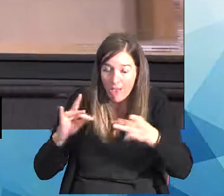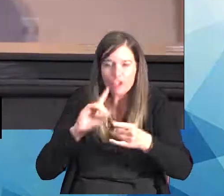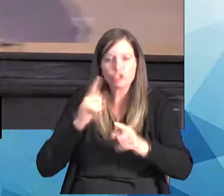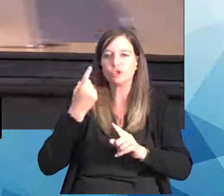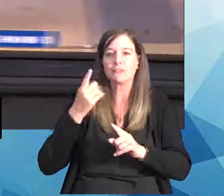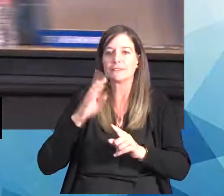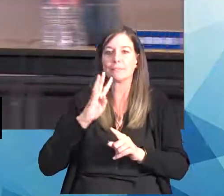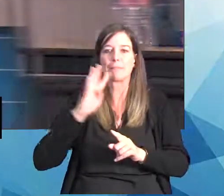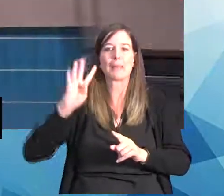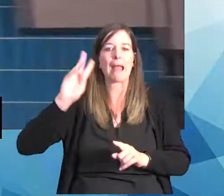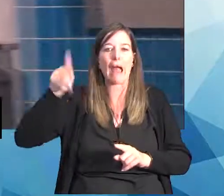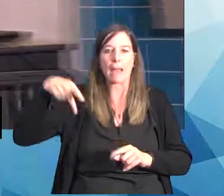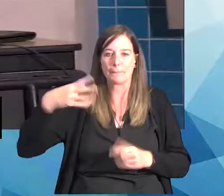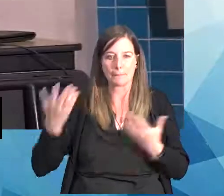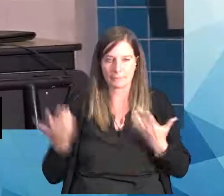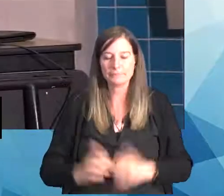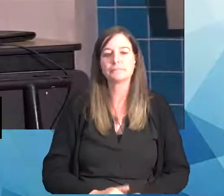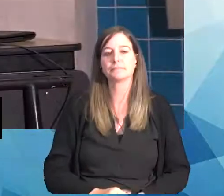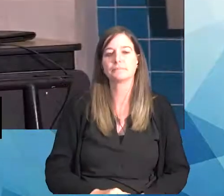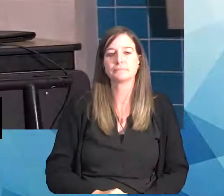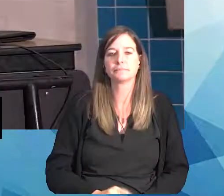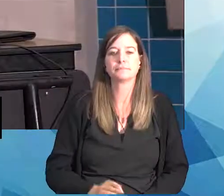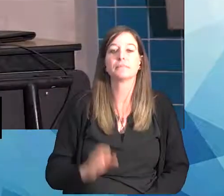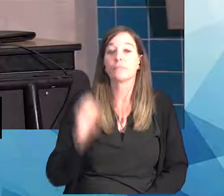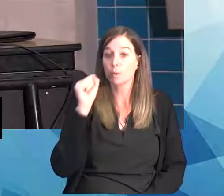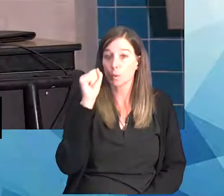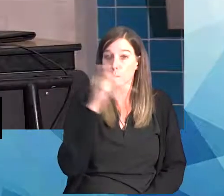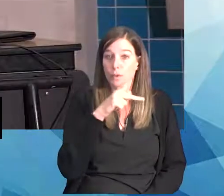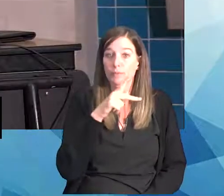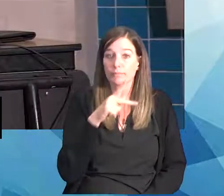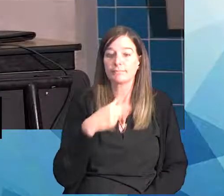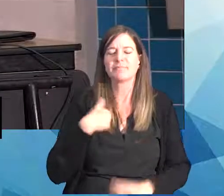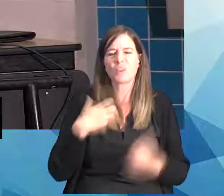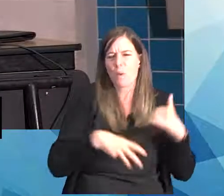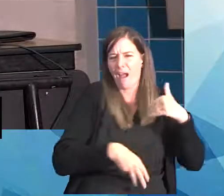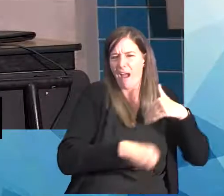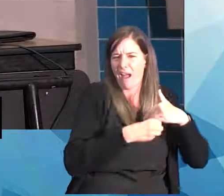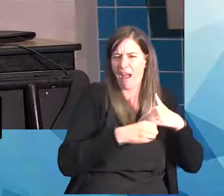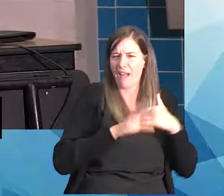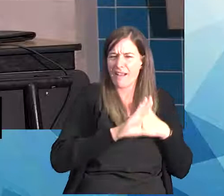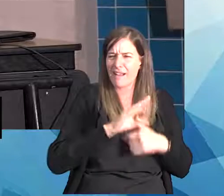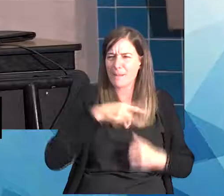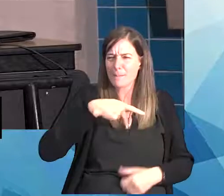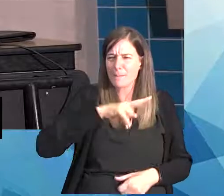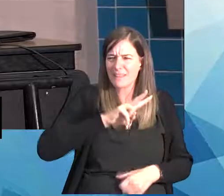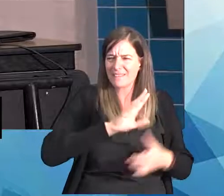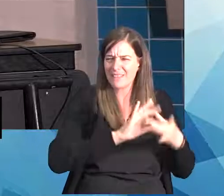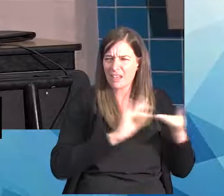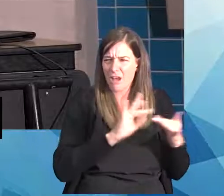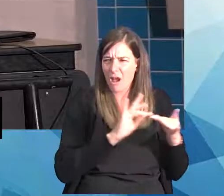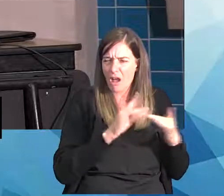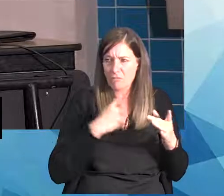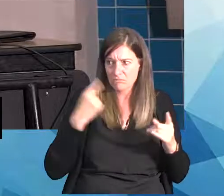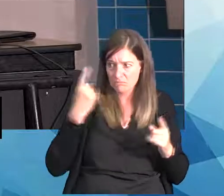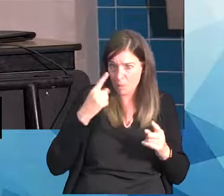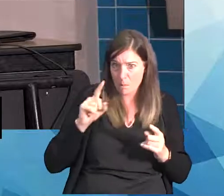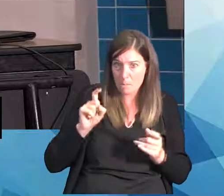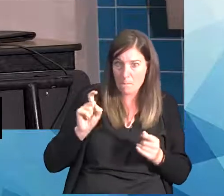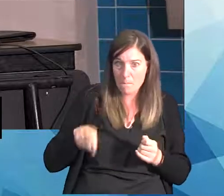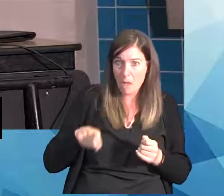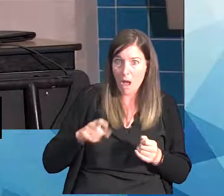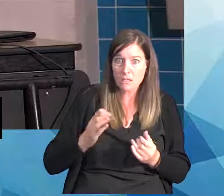This is Suke. Kind of to piggyback what PV was saying, I was wondering if we would need to make a motion tonight